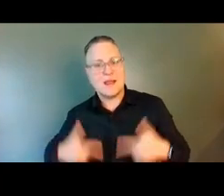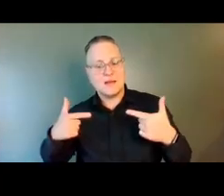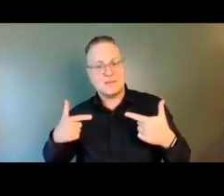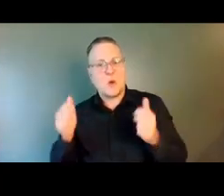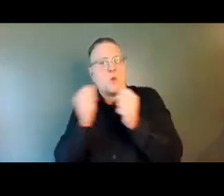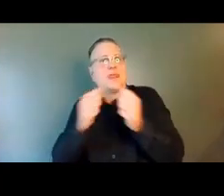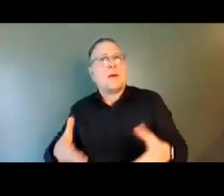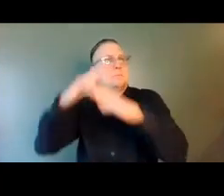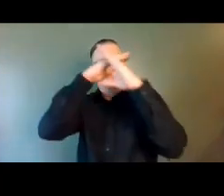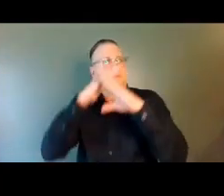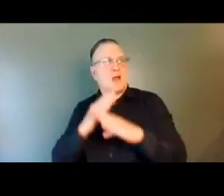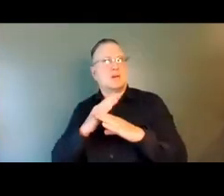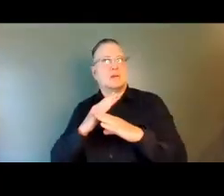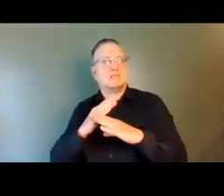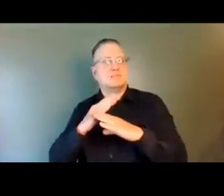barrier.